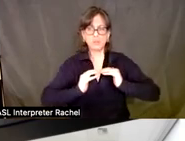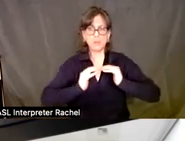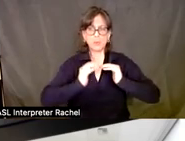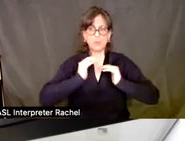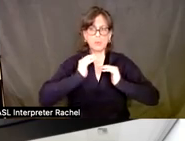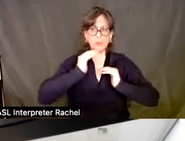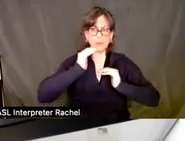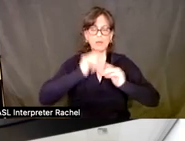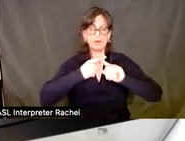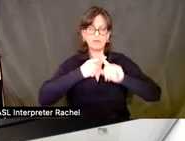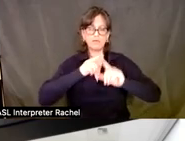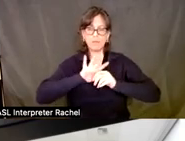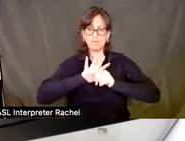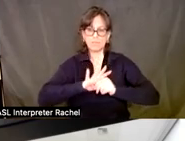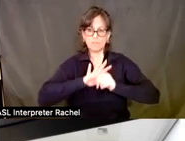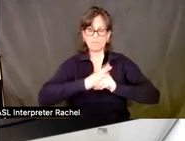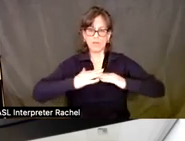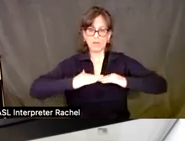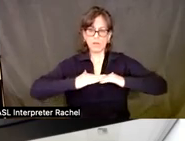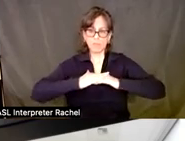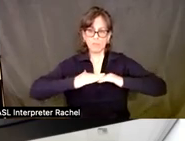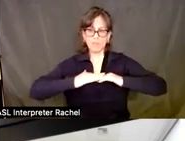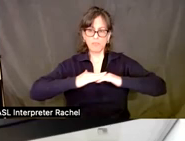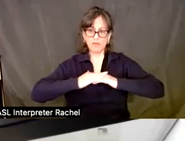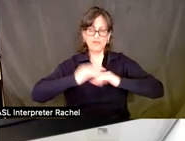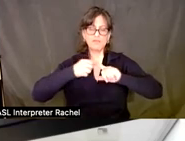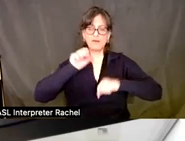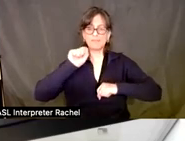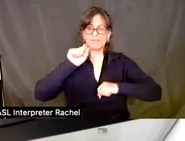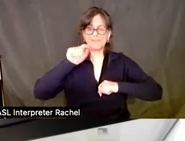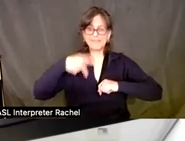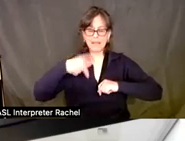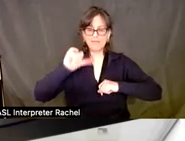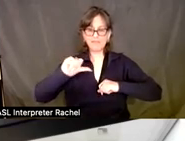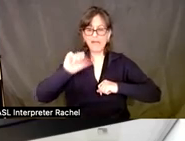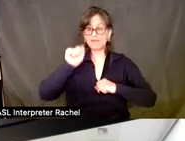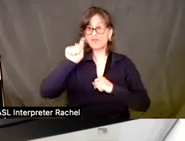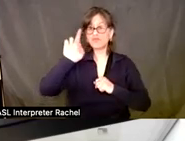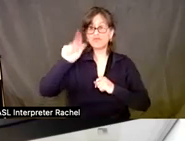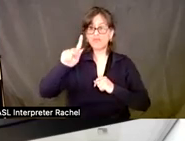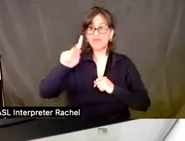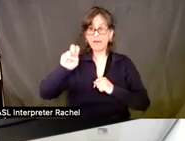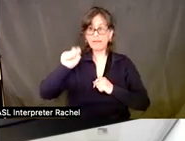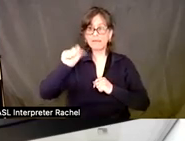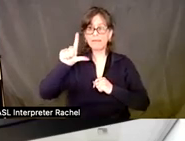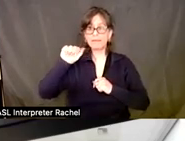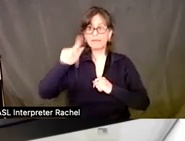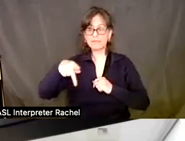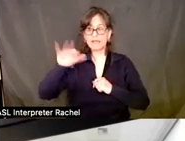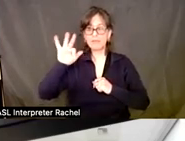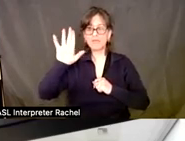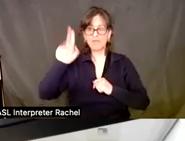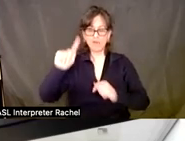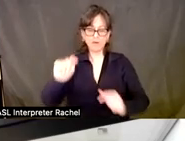the compression in the step of the strike slip fault. We can see it a little bit better in the next